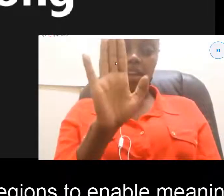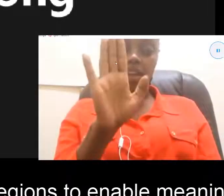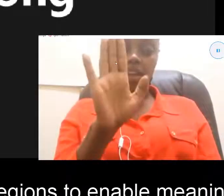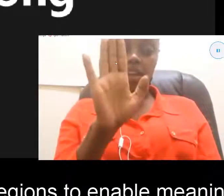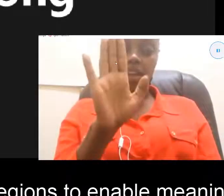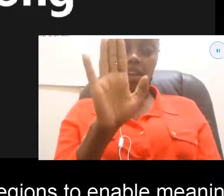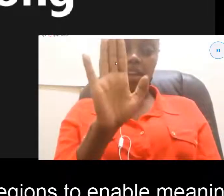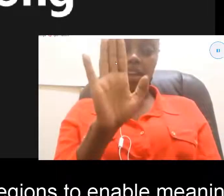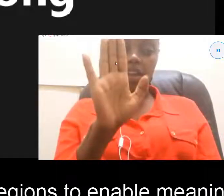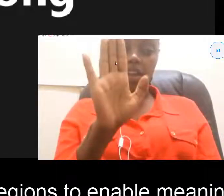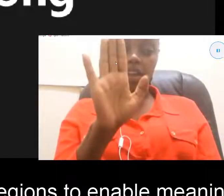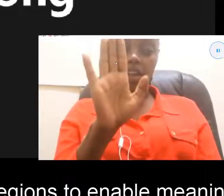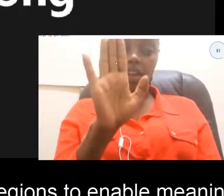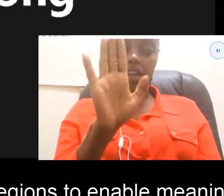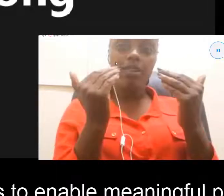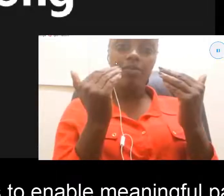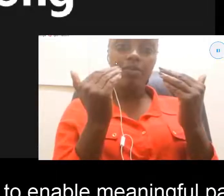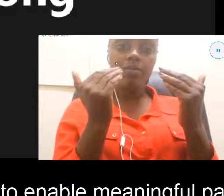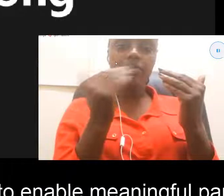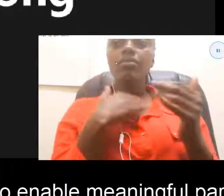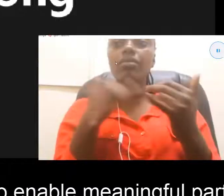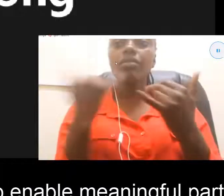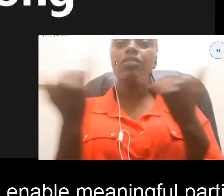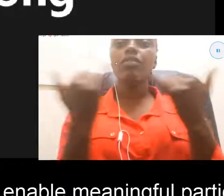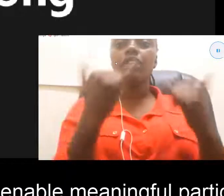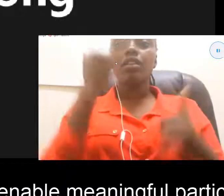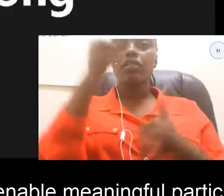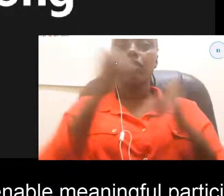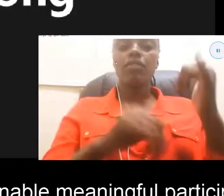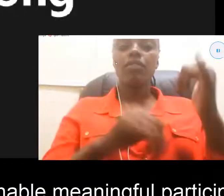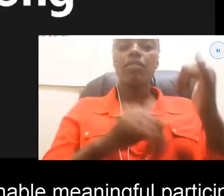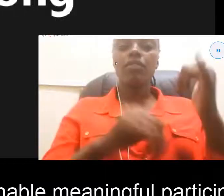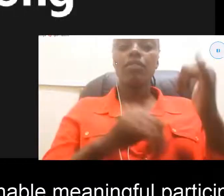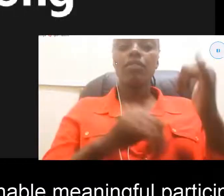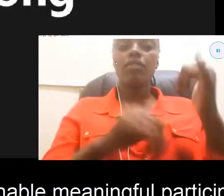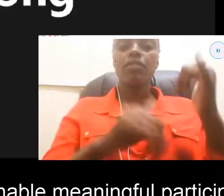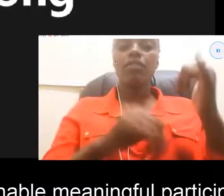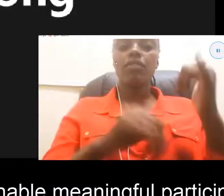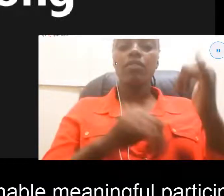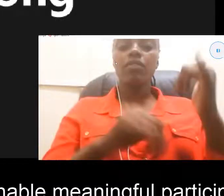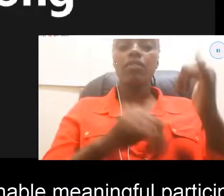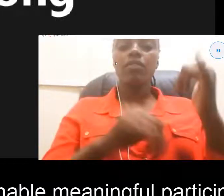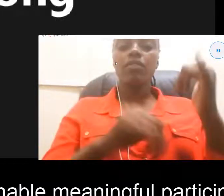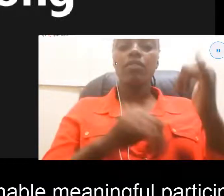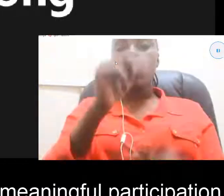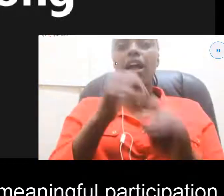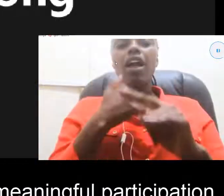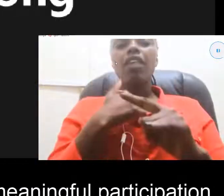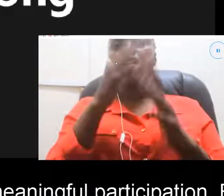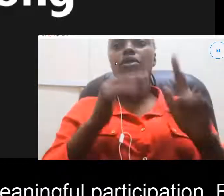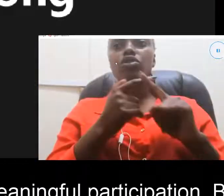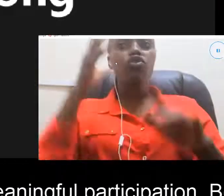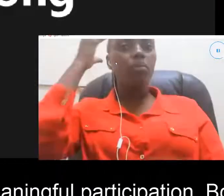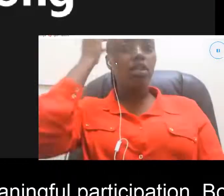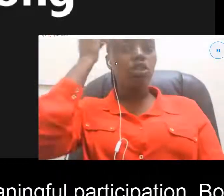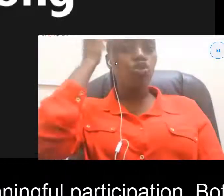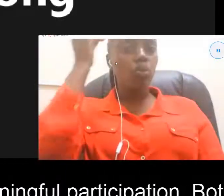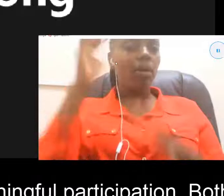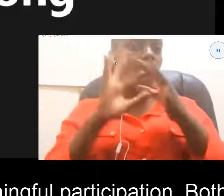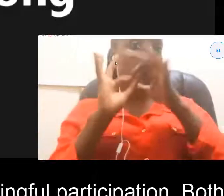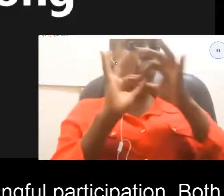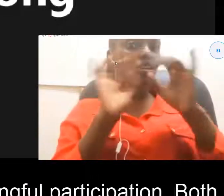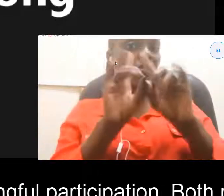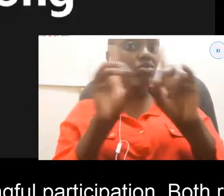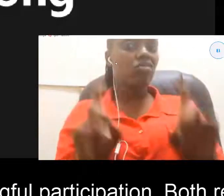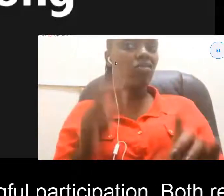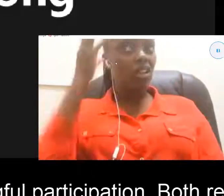Thank you. I want to invite lastly Maximilian. I wonder if there is anybody from the Somali coalition,